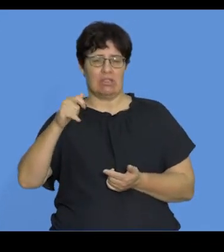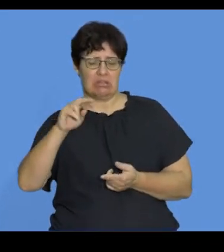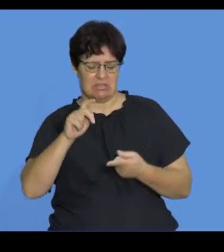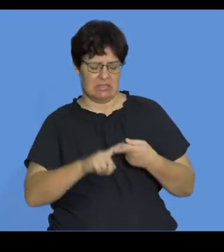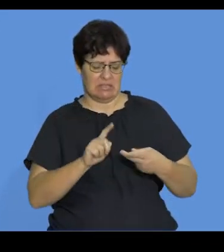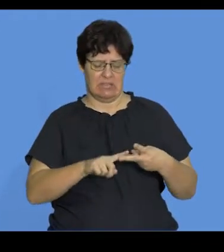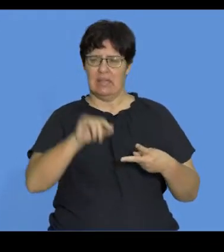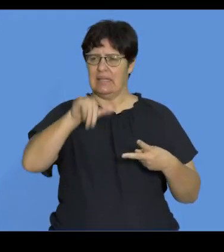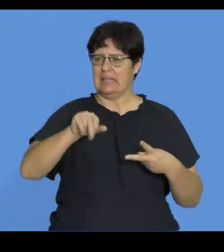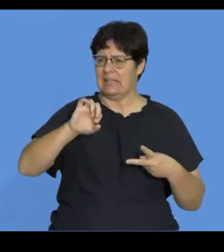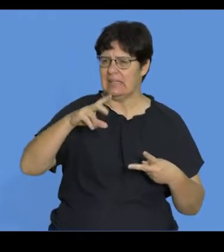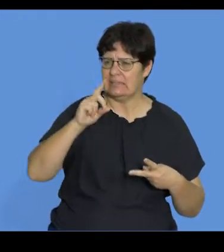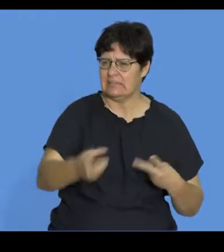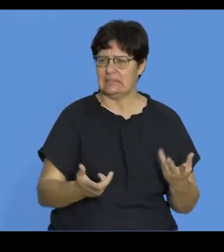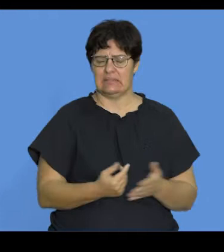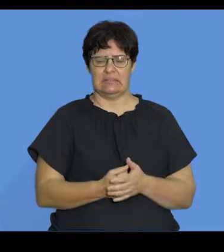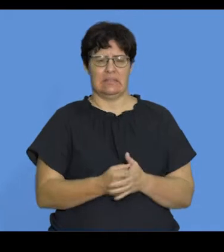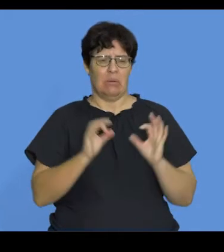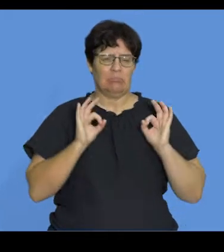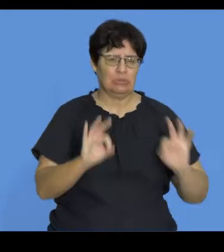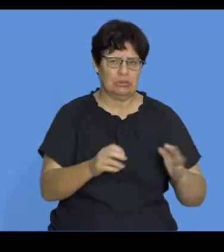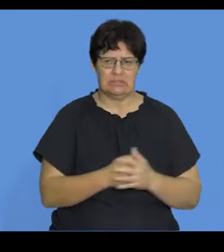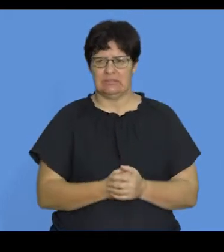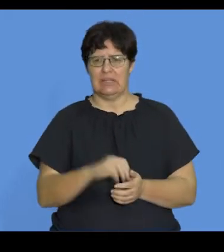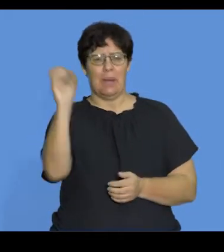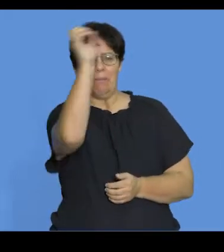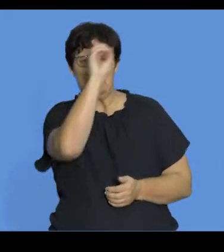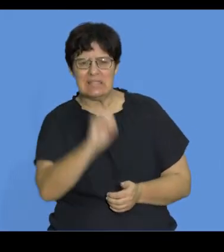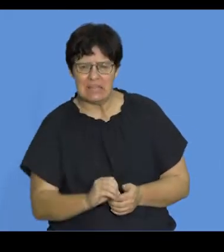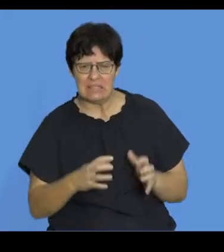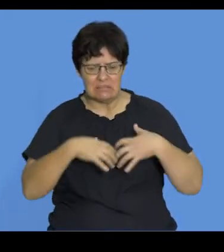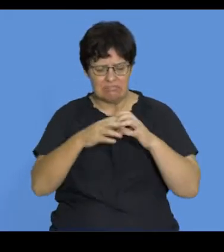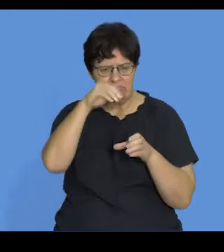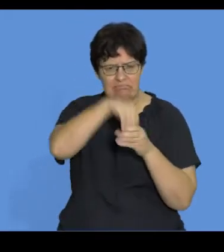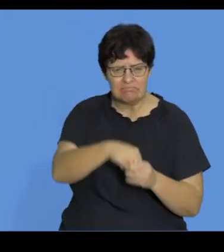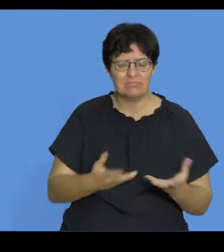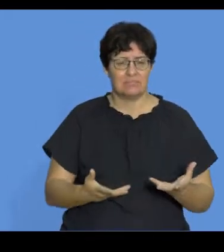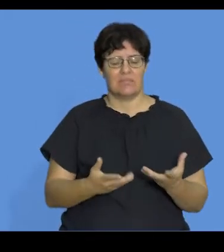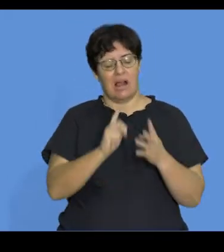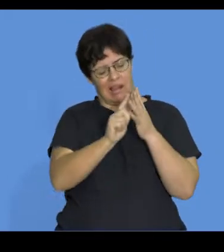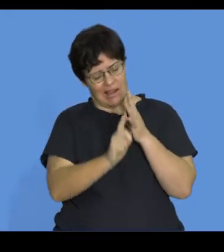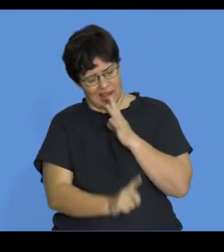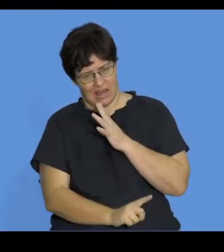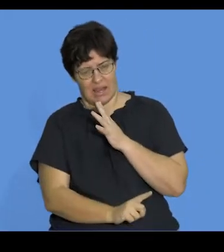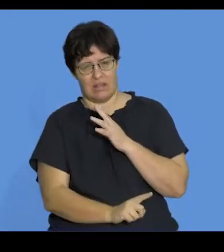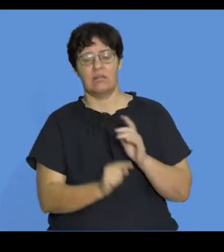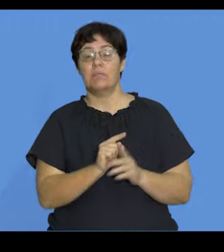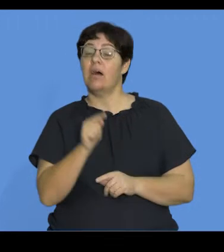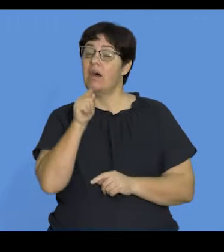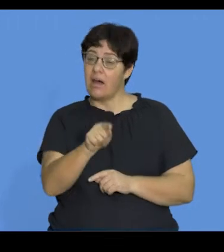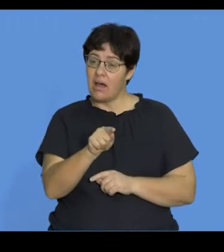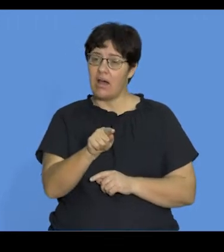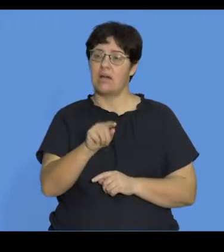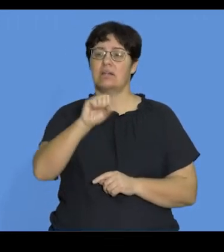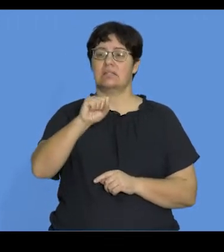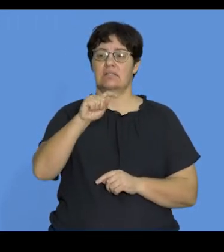know, it could talk about percentage composition, you know. So just pay attention to the fact that a stoichiometric